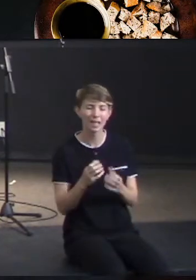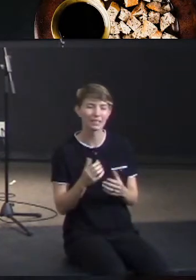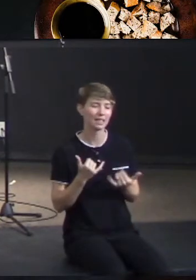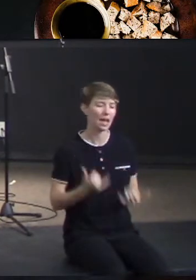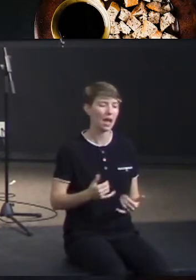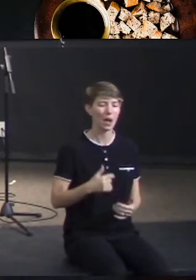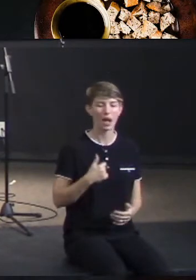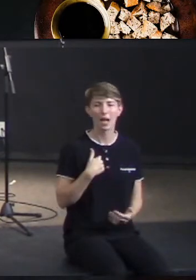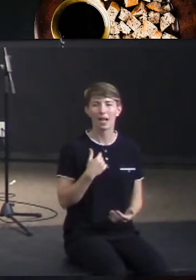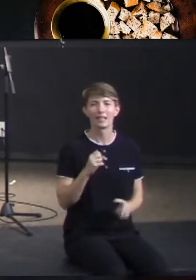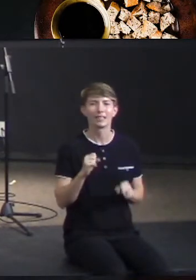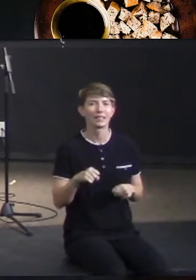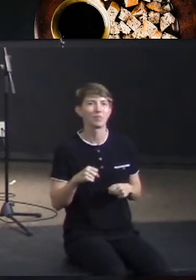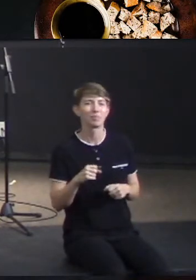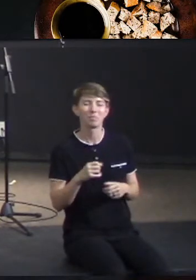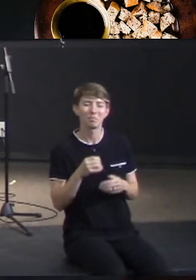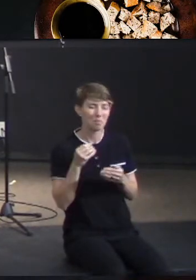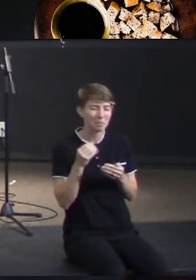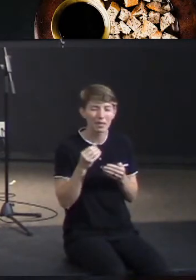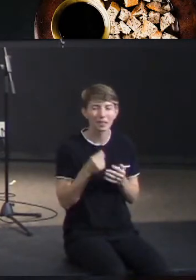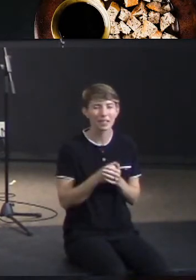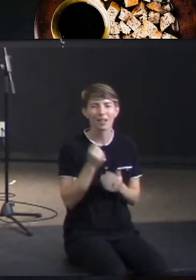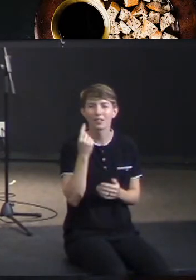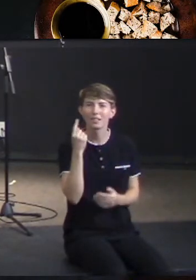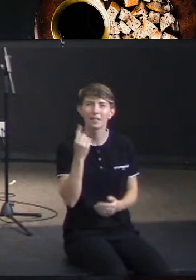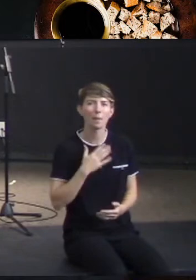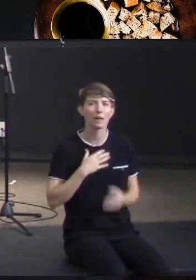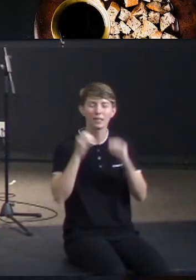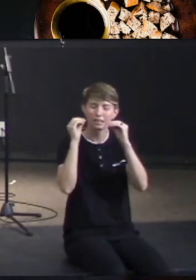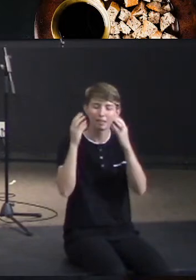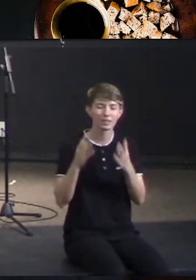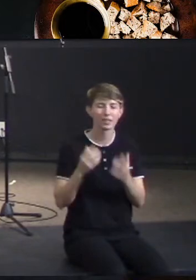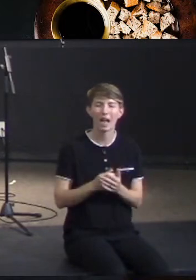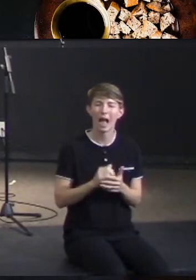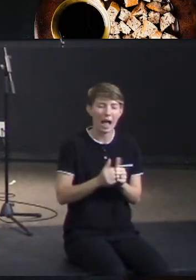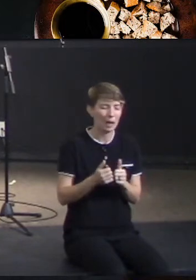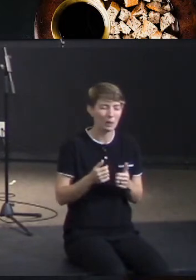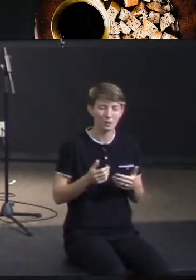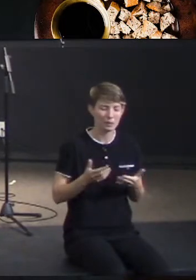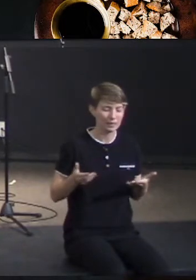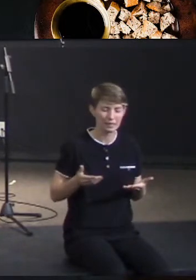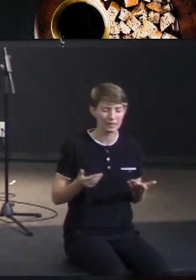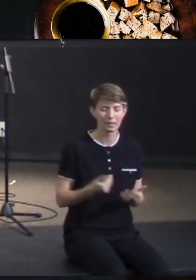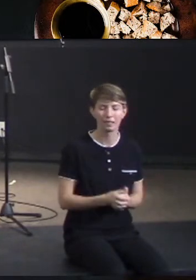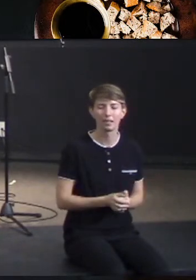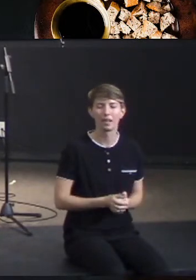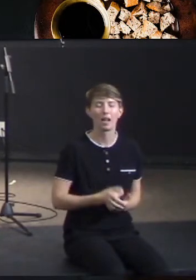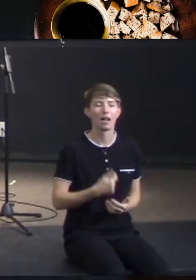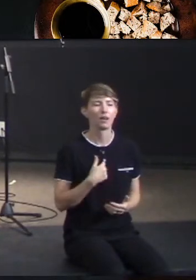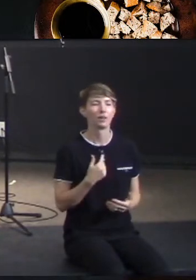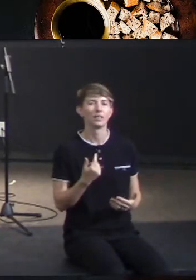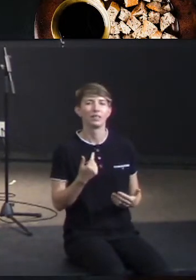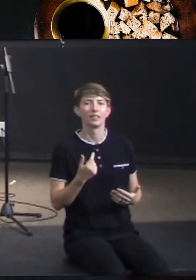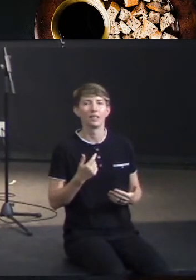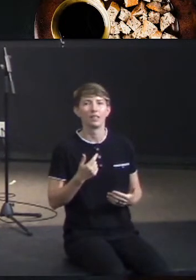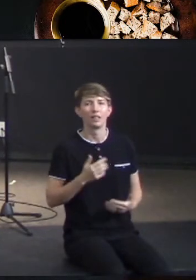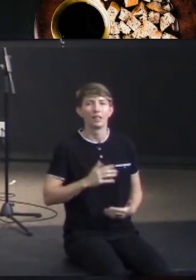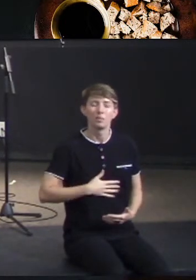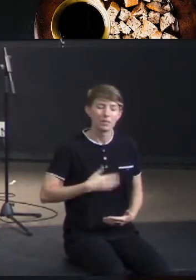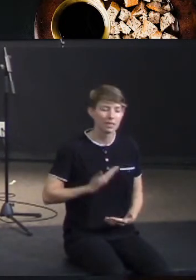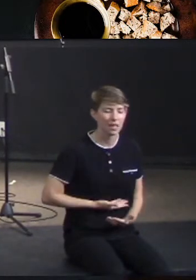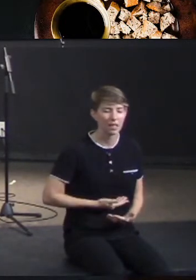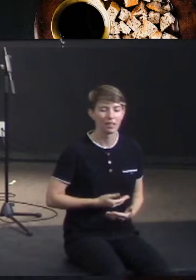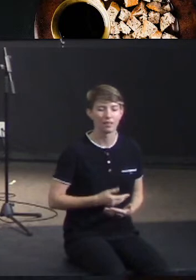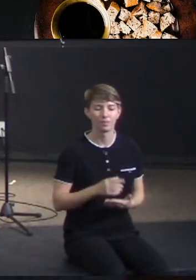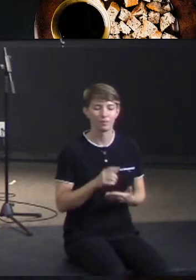professor. How are we going to do this? And I was upset that entire week because, you know, I was like, this semester,